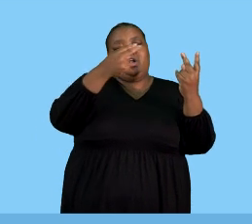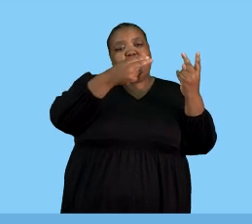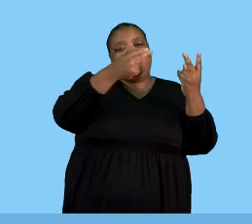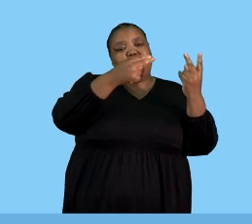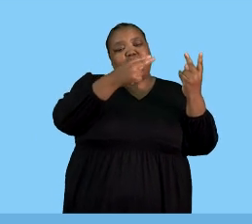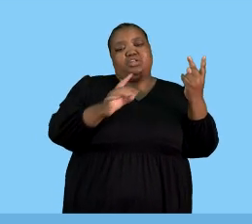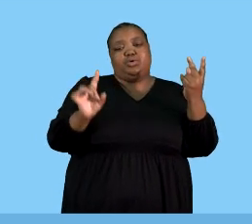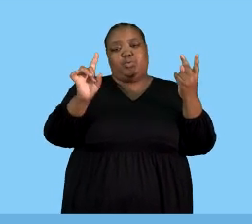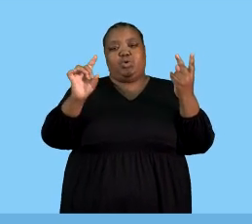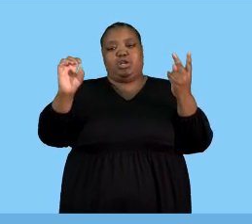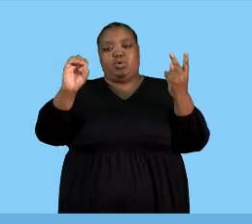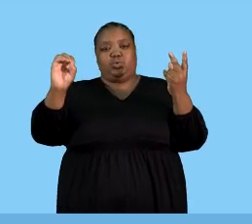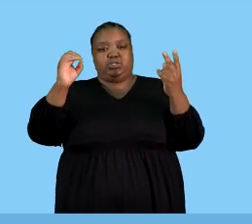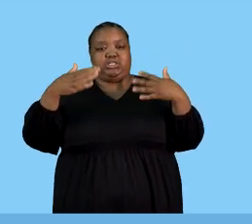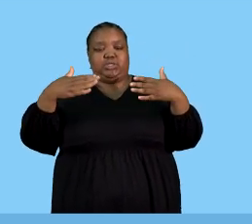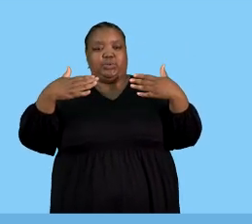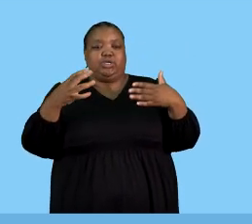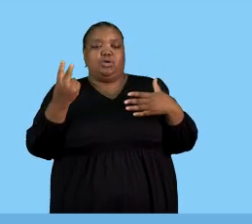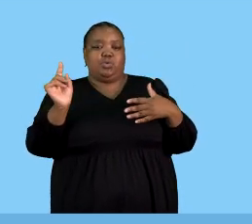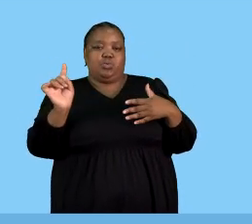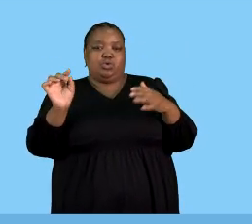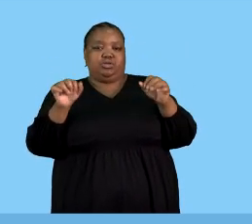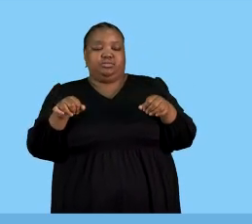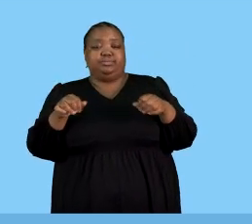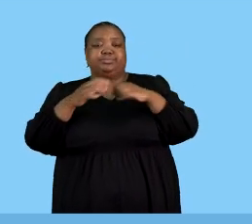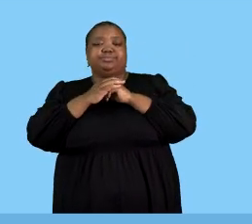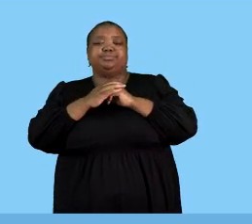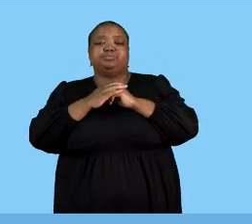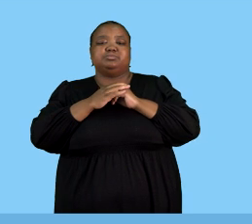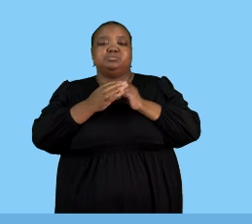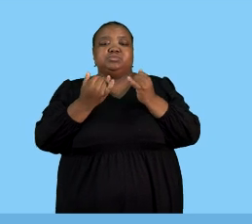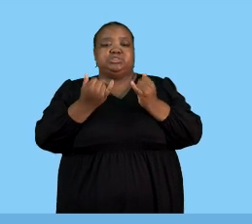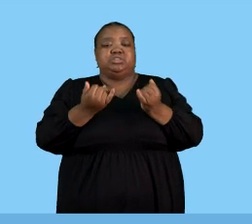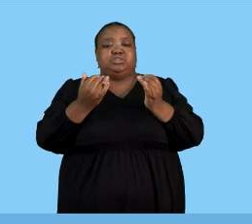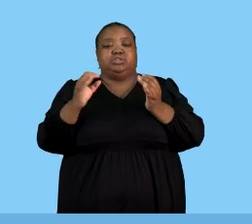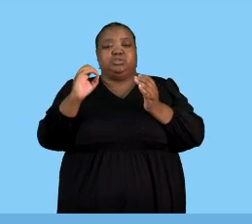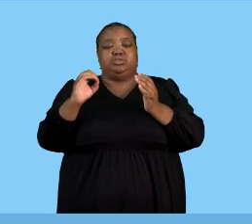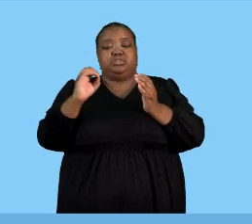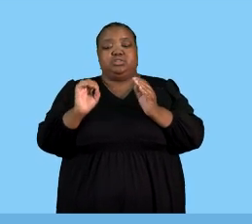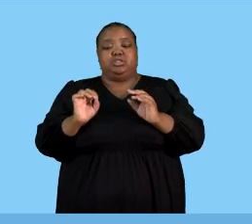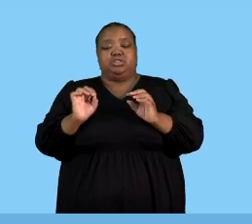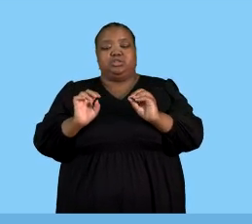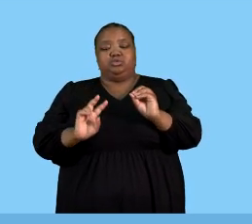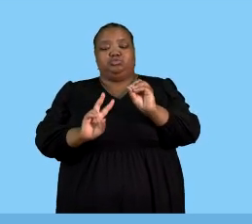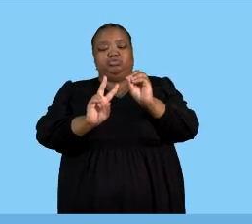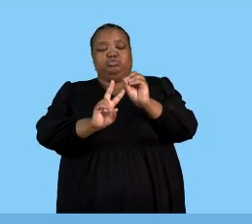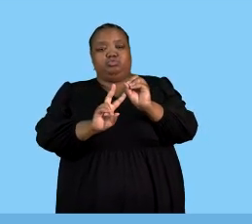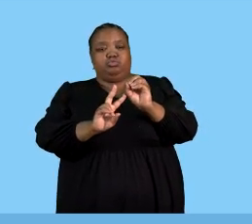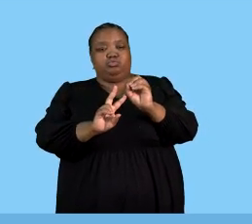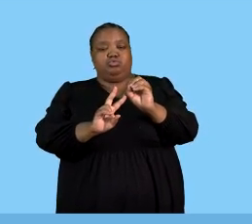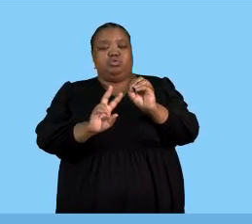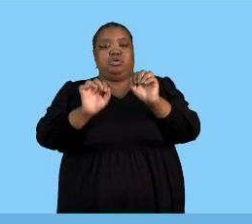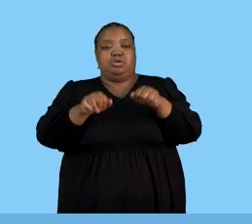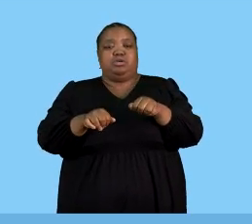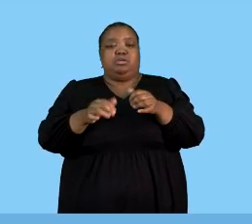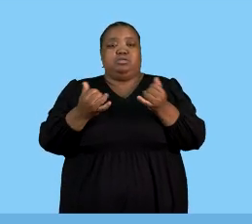we need 2 hydrogen atoms and 1 oxygen atom. However, oxygen is a diatomic molecule, so it's written